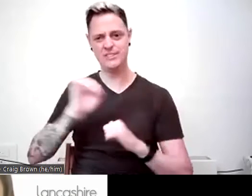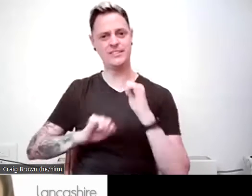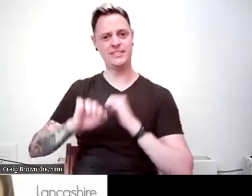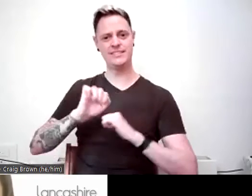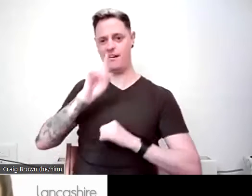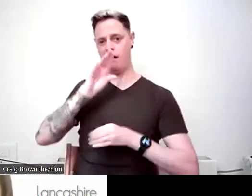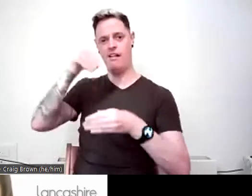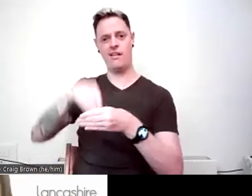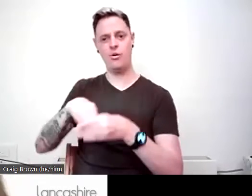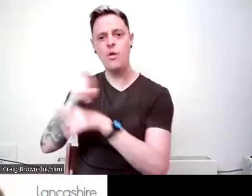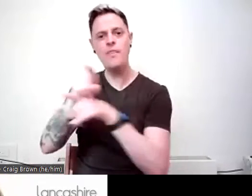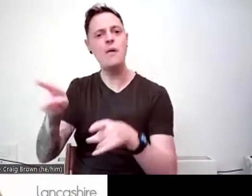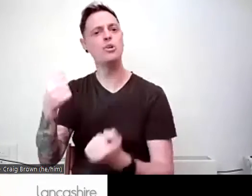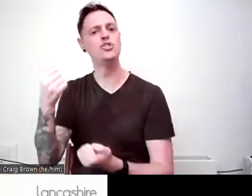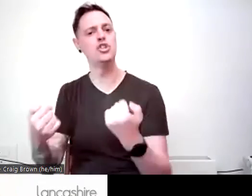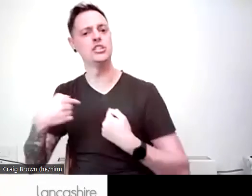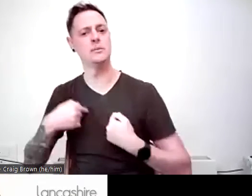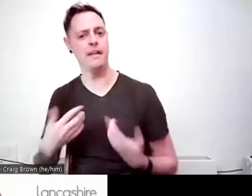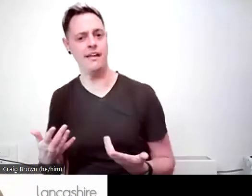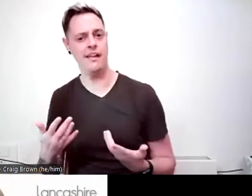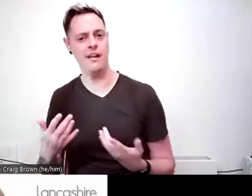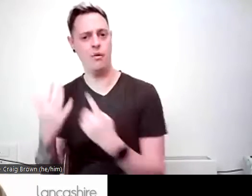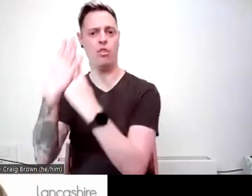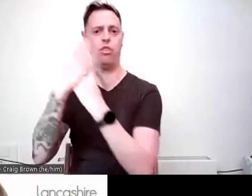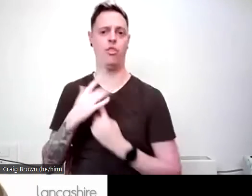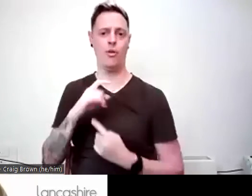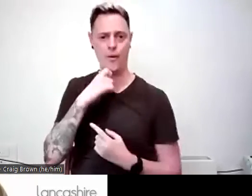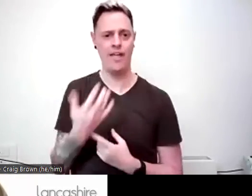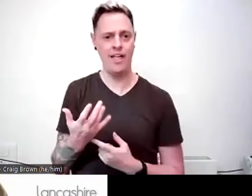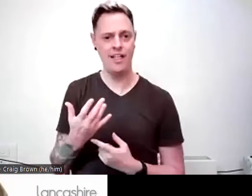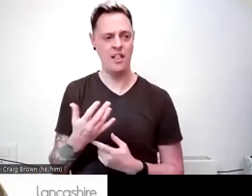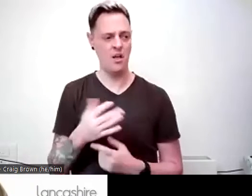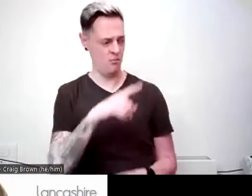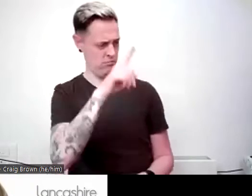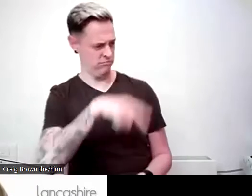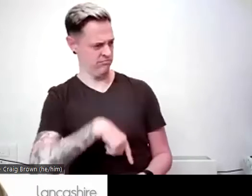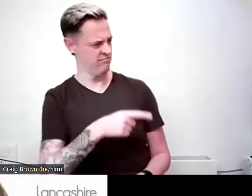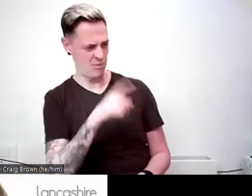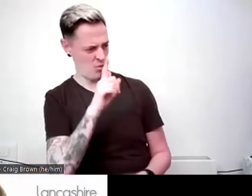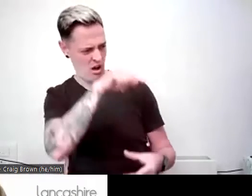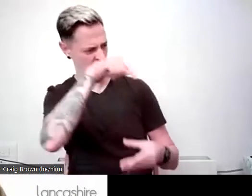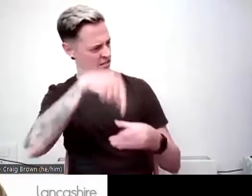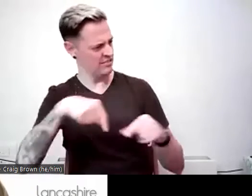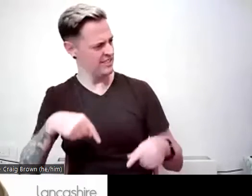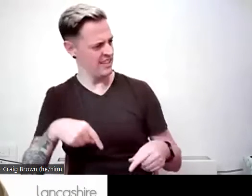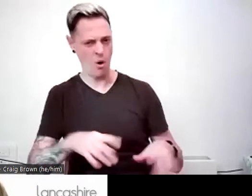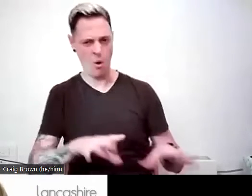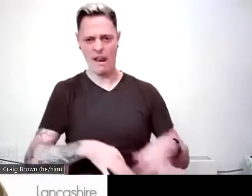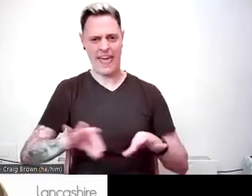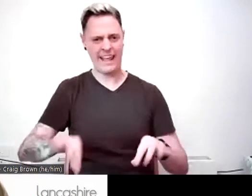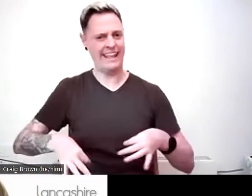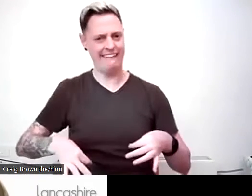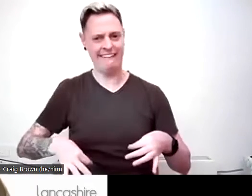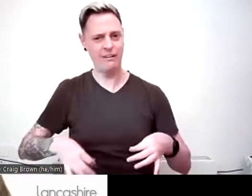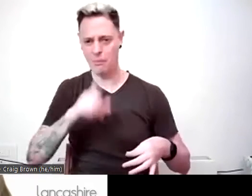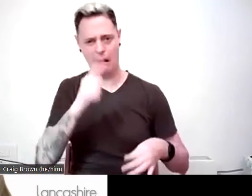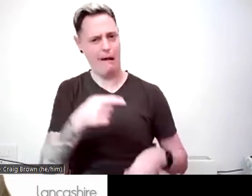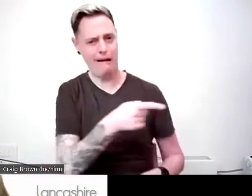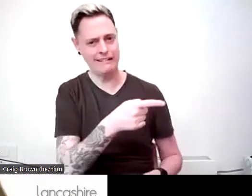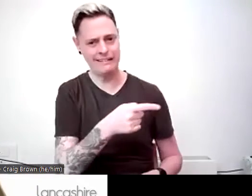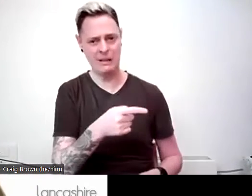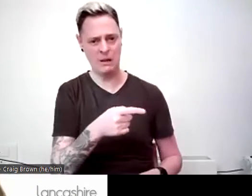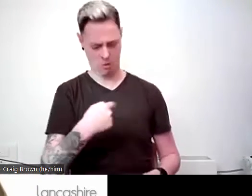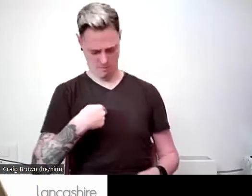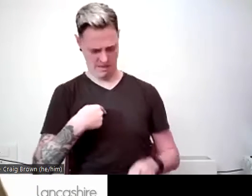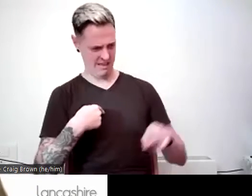be judgment. There's going to be people there who think, oh, well, you can't wear these leggings, or you can't wear this, or you don't look like me.